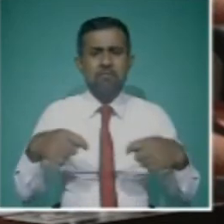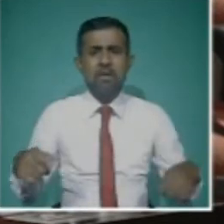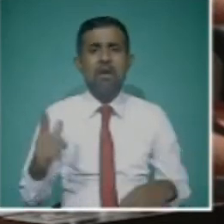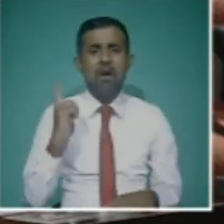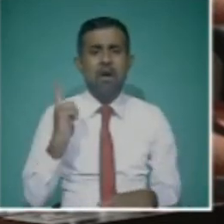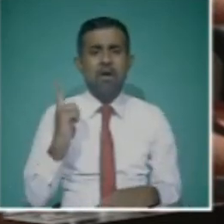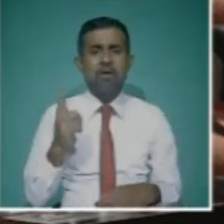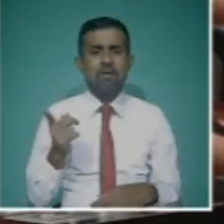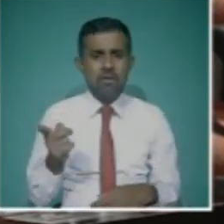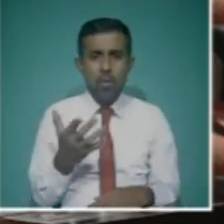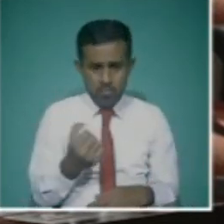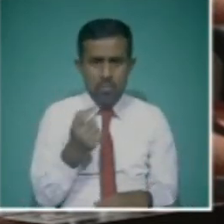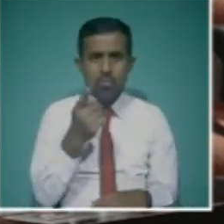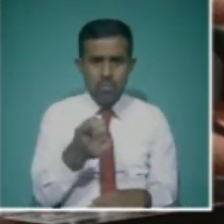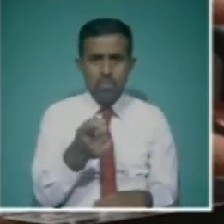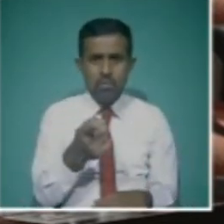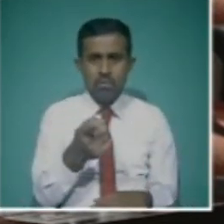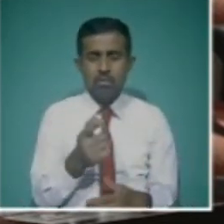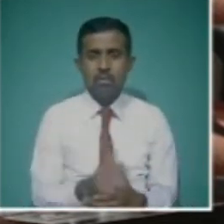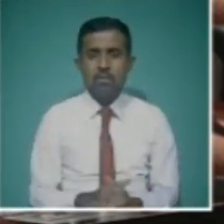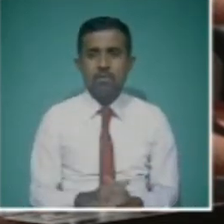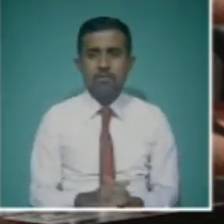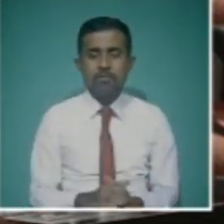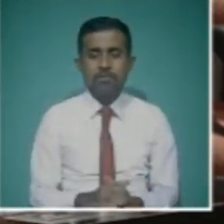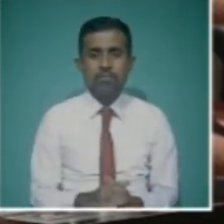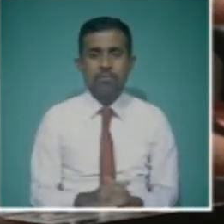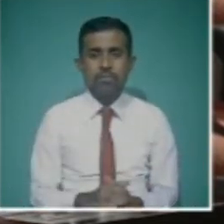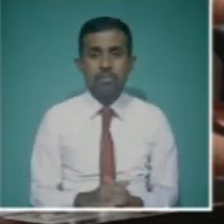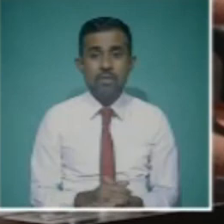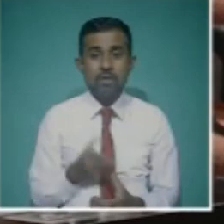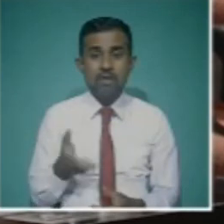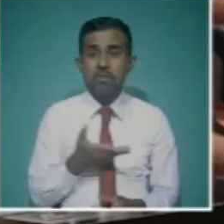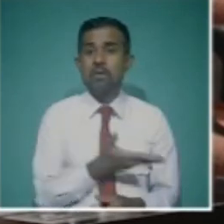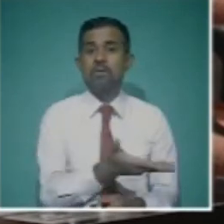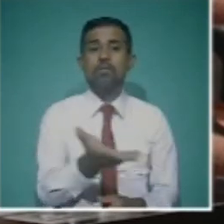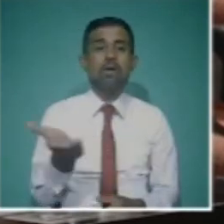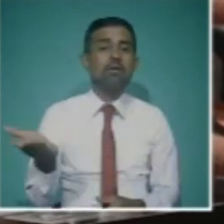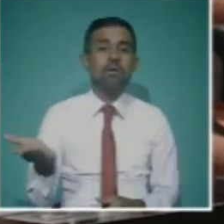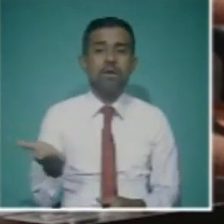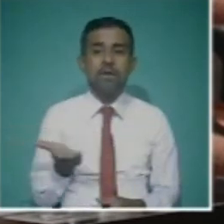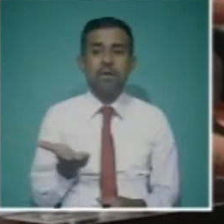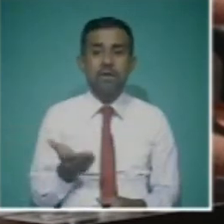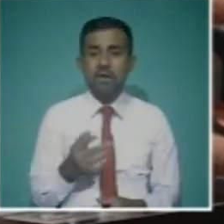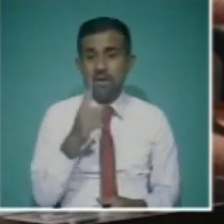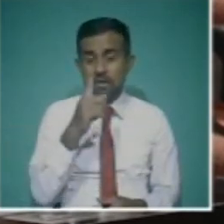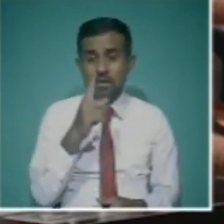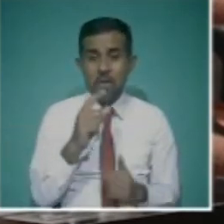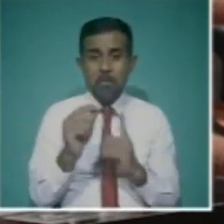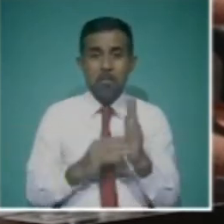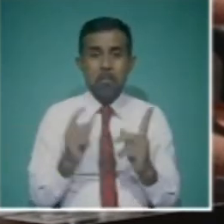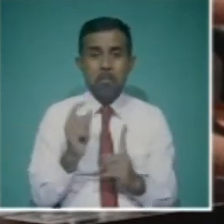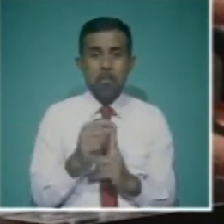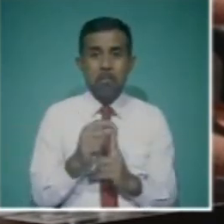Is that what you want? Today, not a single member in this House is talking about a separate state, but you're spending, you're increasing. I believe this